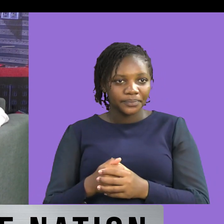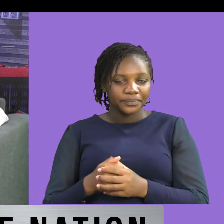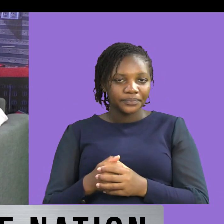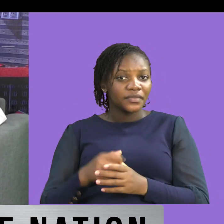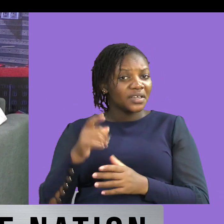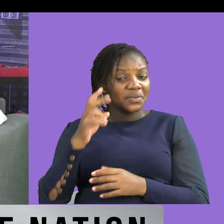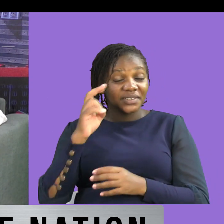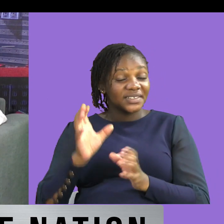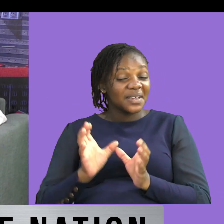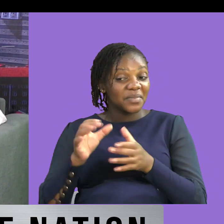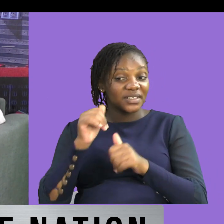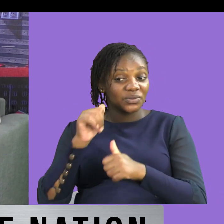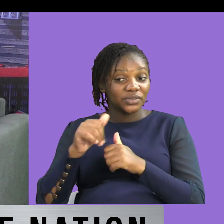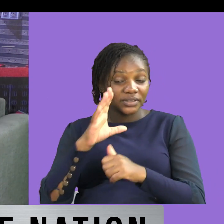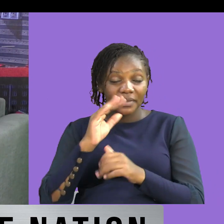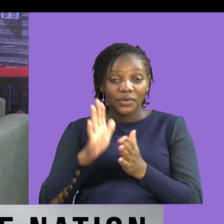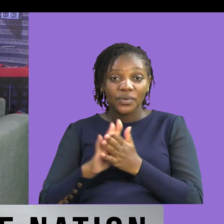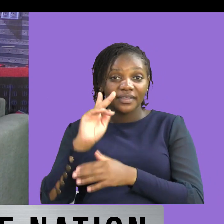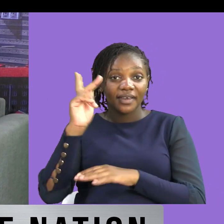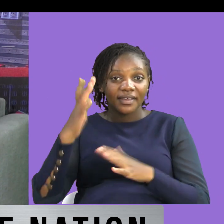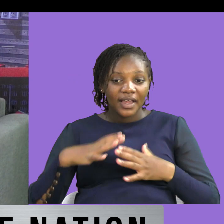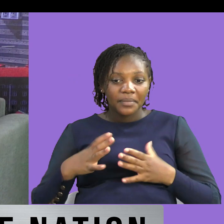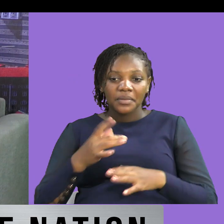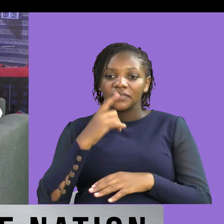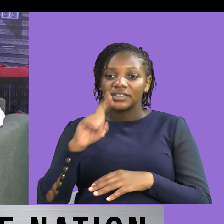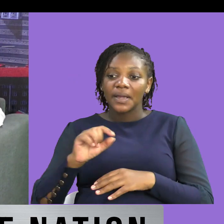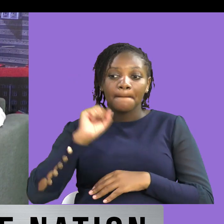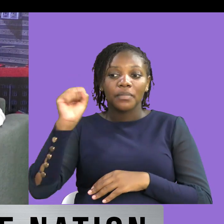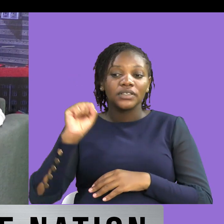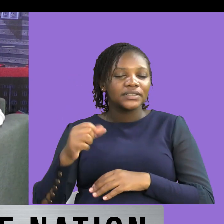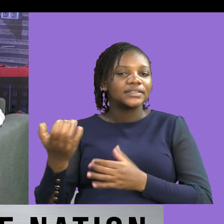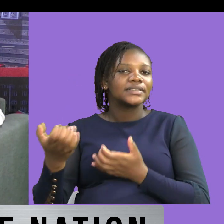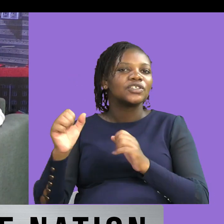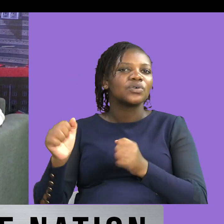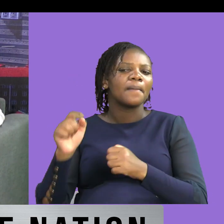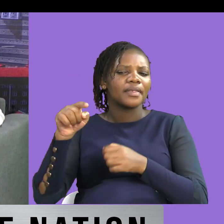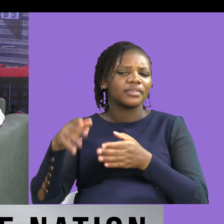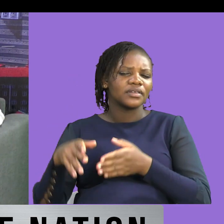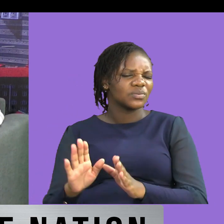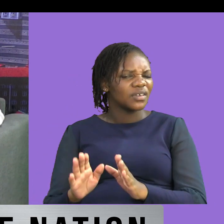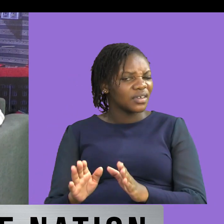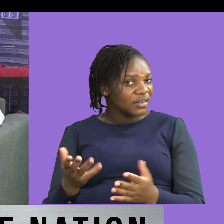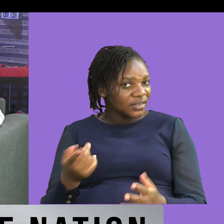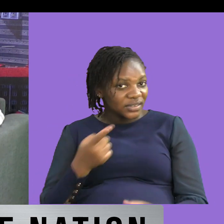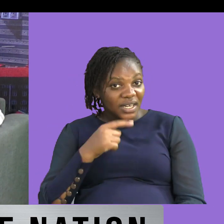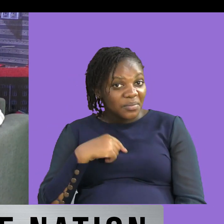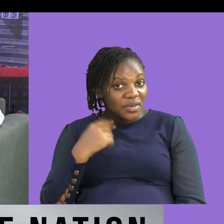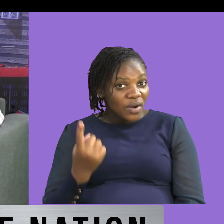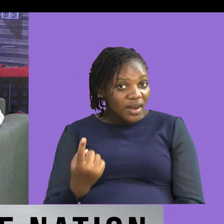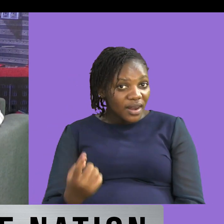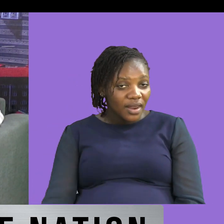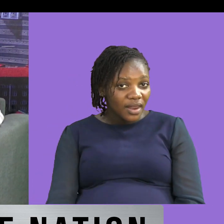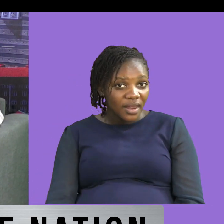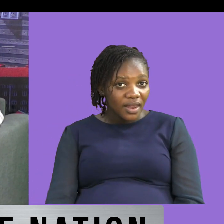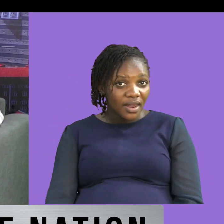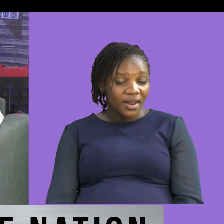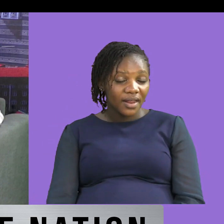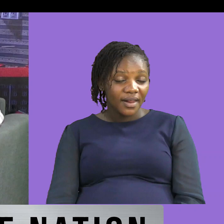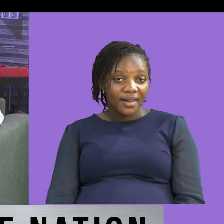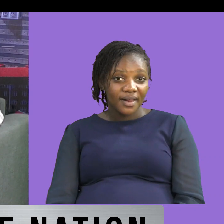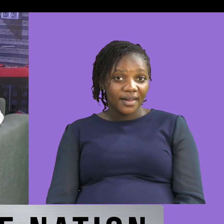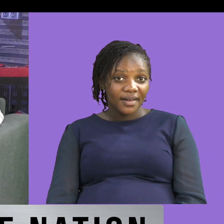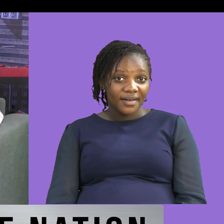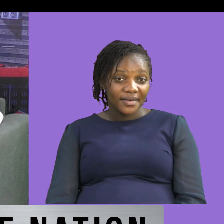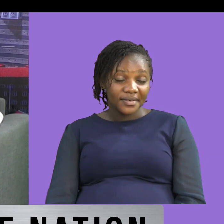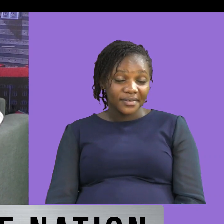that talks to Kenyans and says, this is how politics needs to happen? I've not seen one. Tell me one. Okay. Yeah, that's why when I